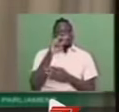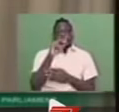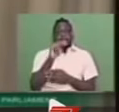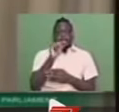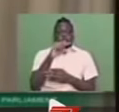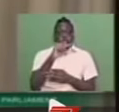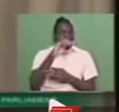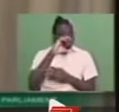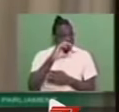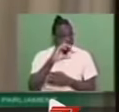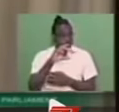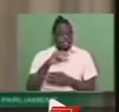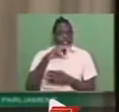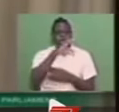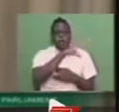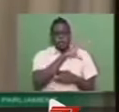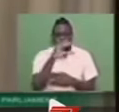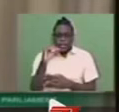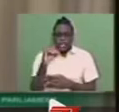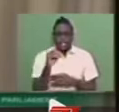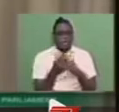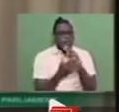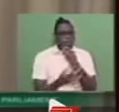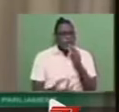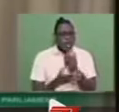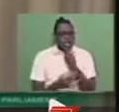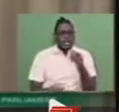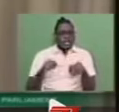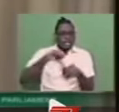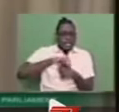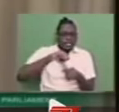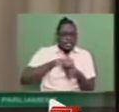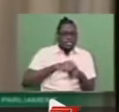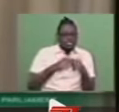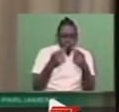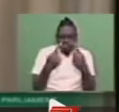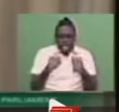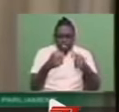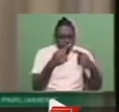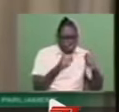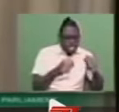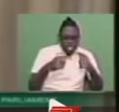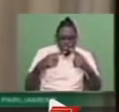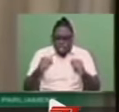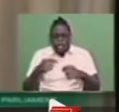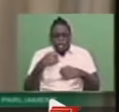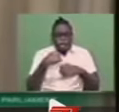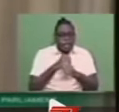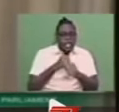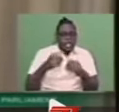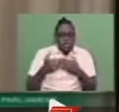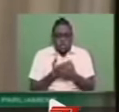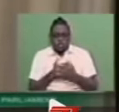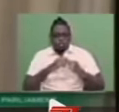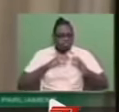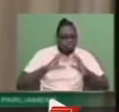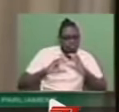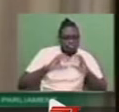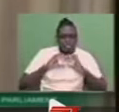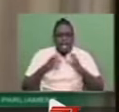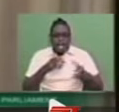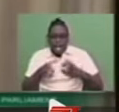prices because of its new deal with the oil and gas majors that have made significant price increases for the